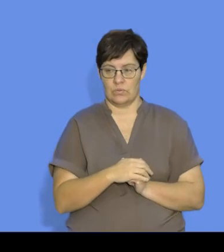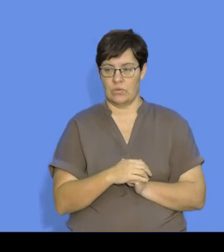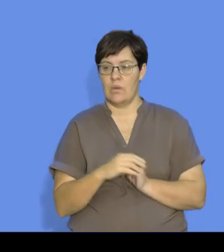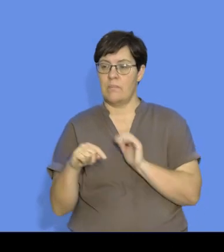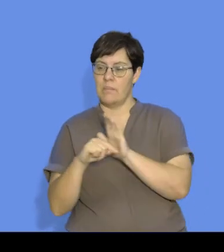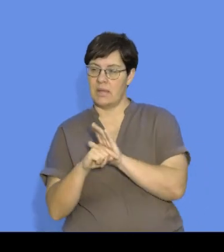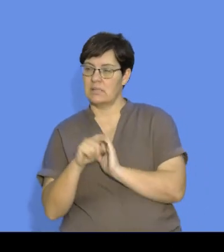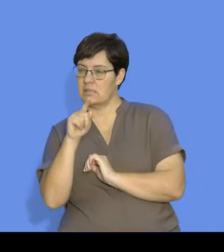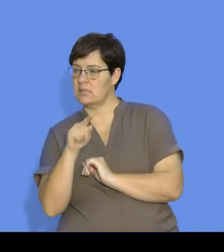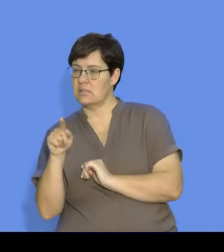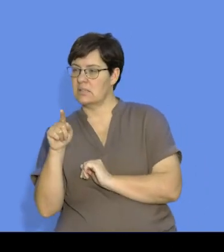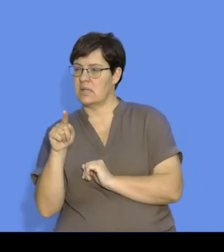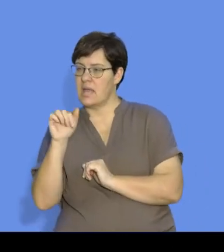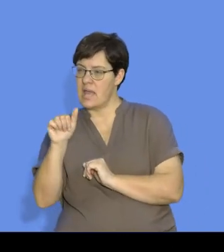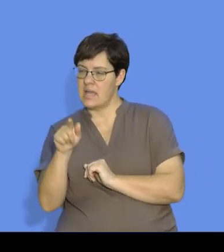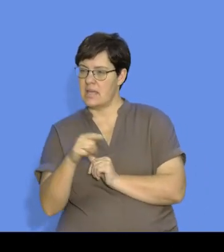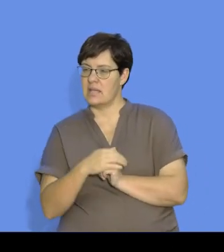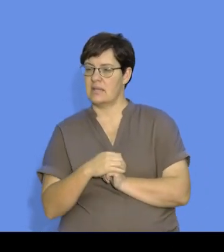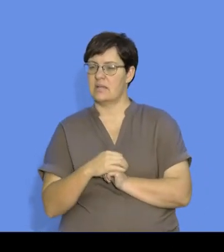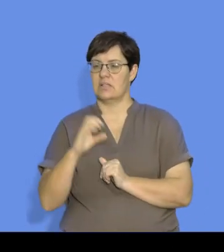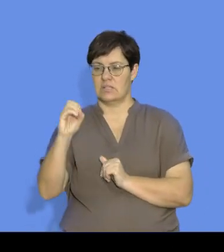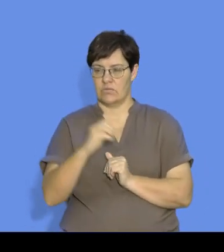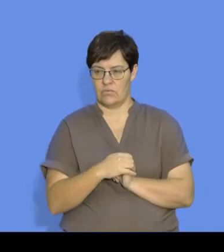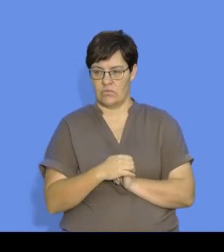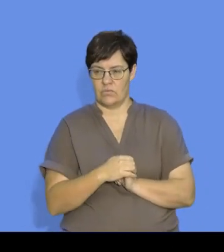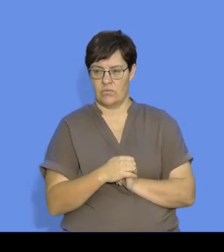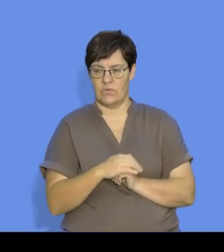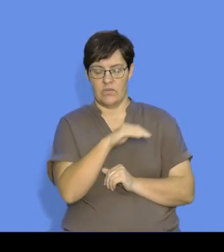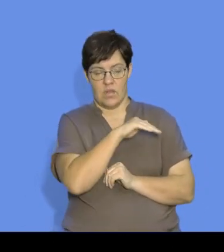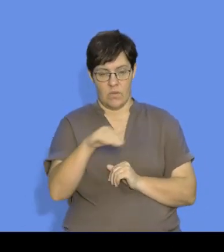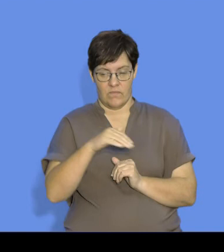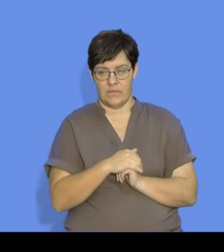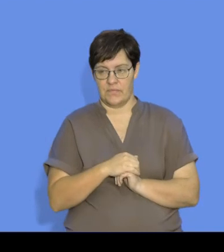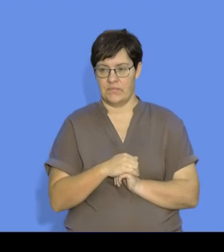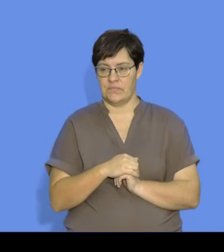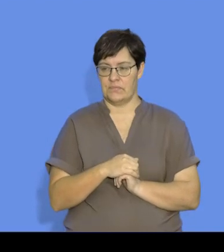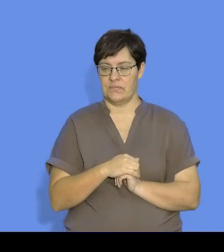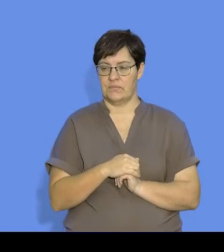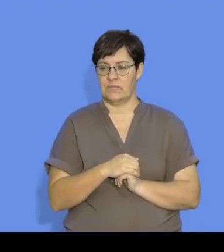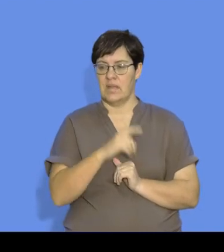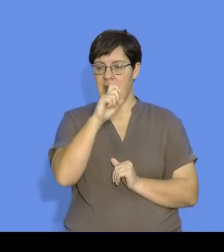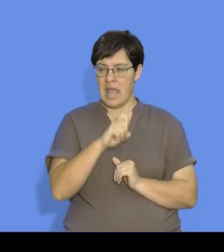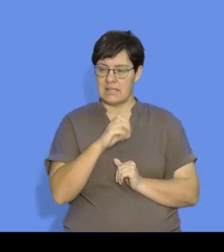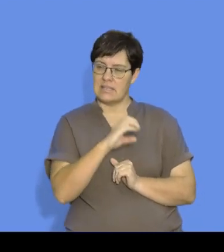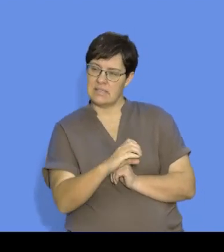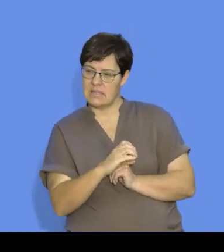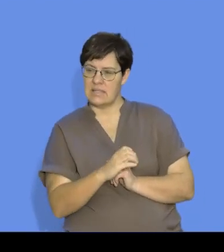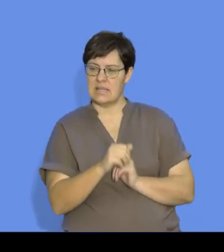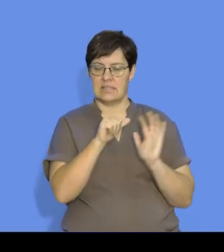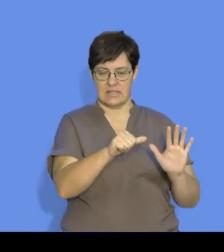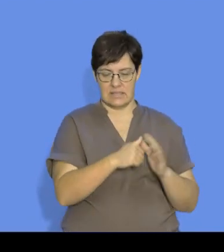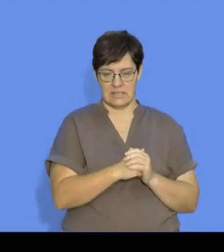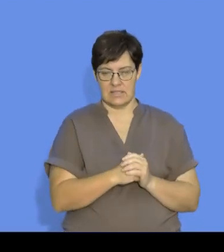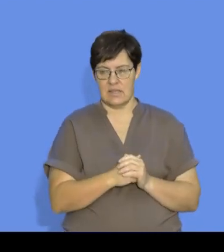32 minus my y at a will be 0 over my x at c